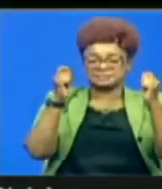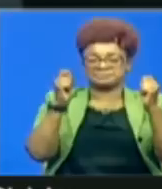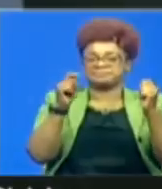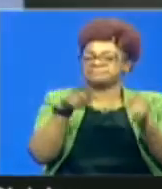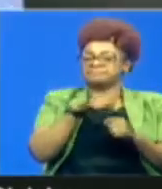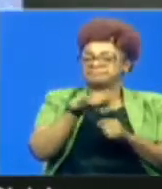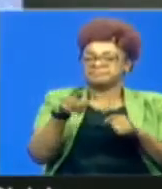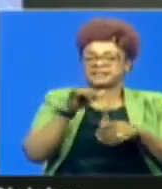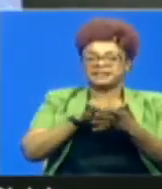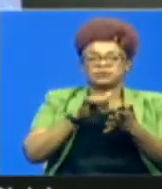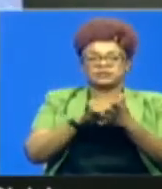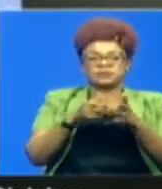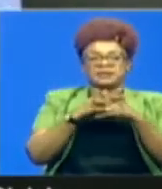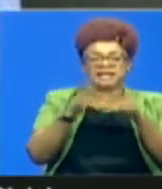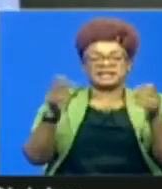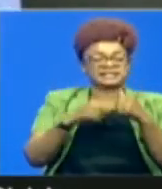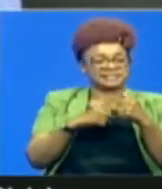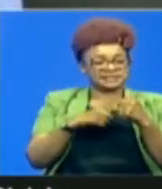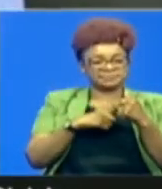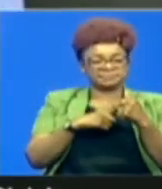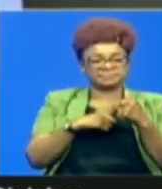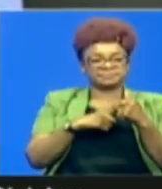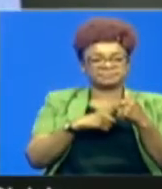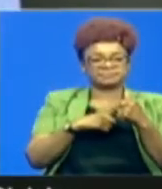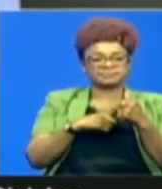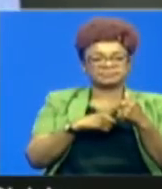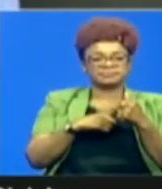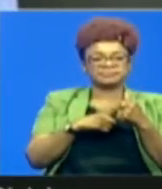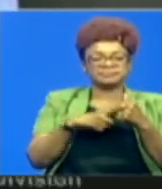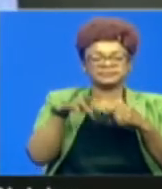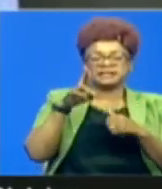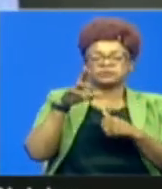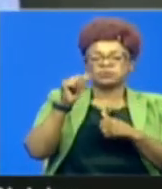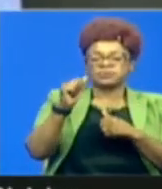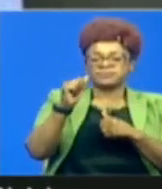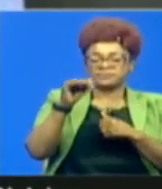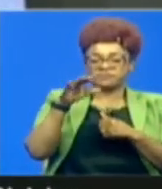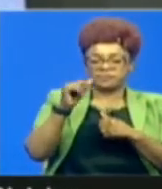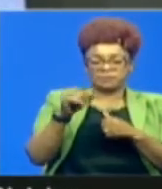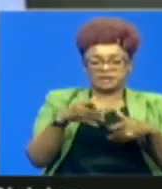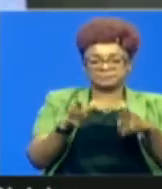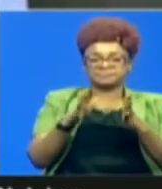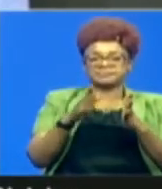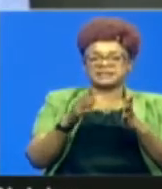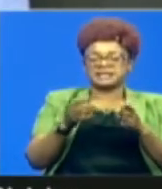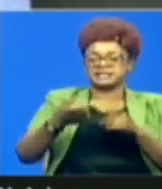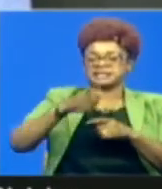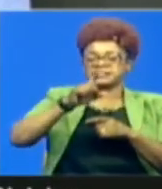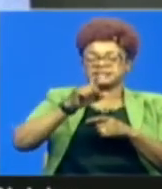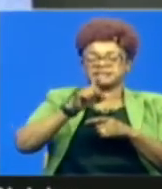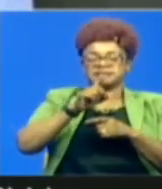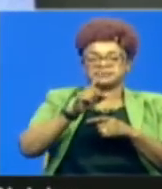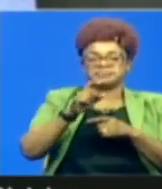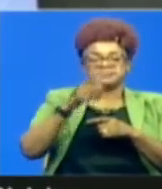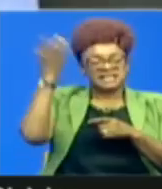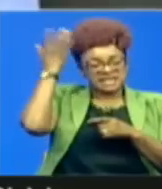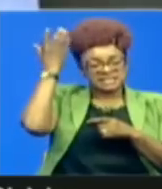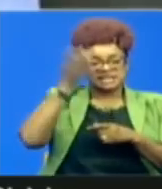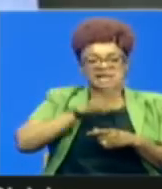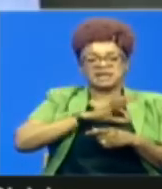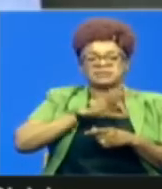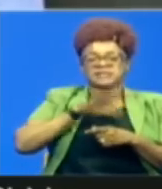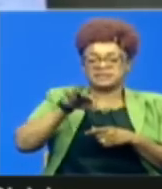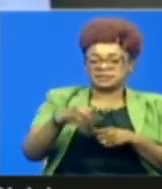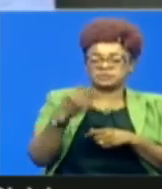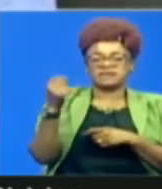6th of this month. The return to work formula entitled an increase in the nursing service allowance of 3,000